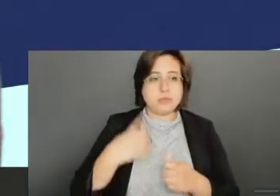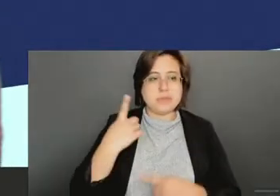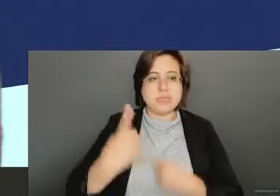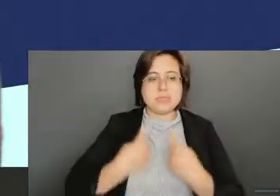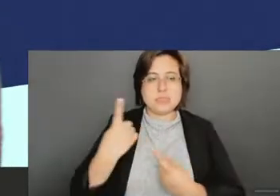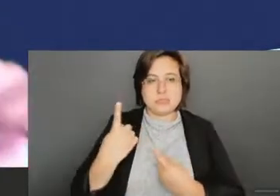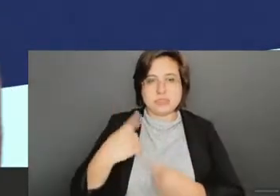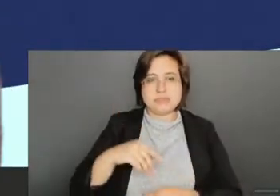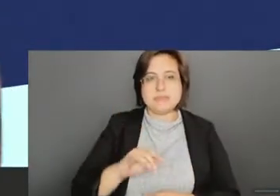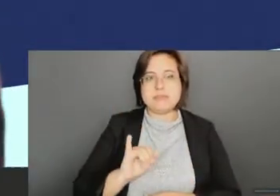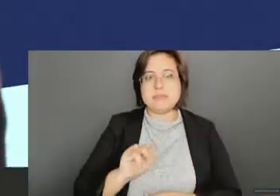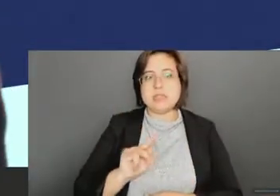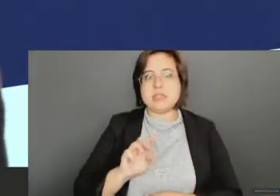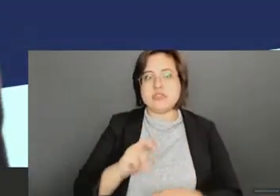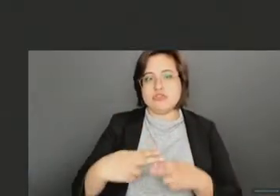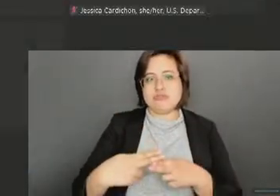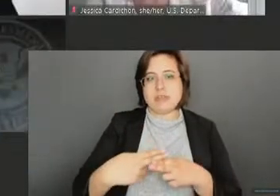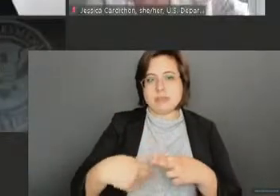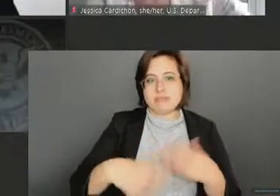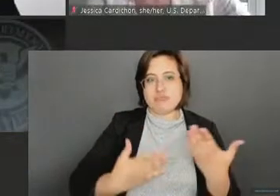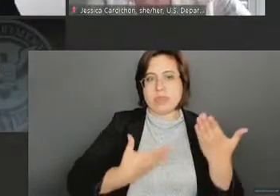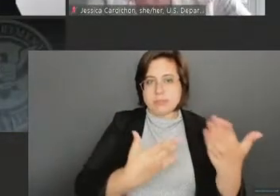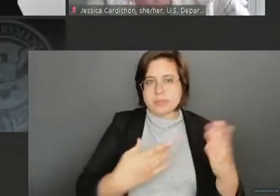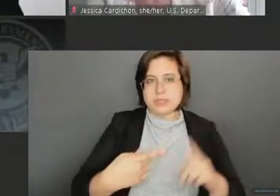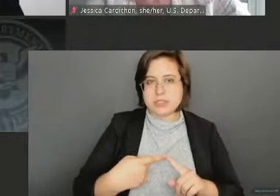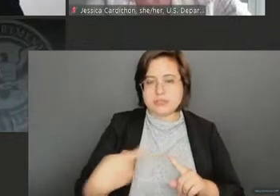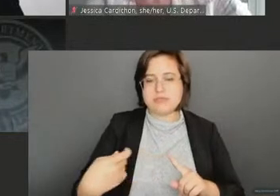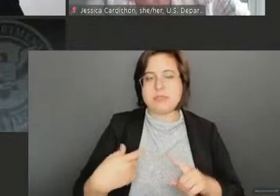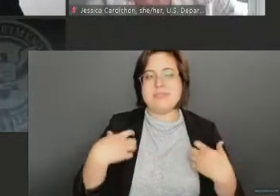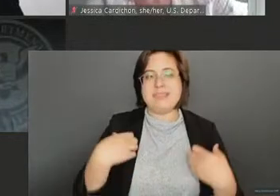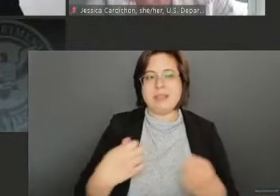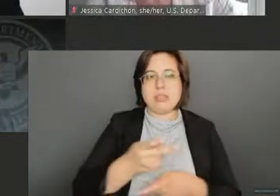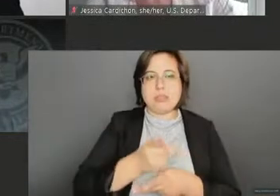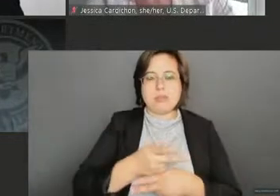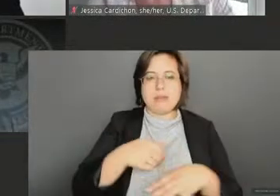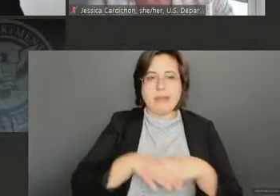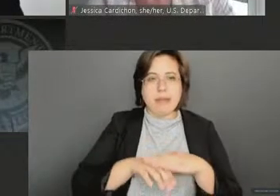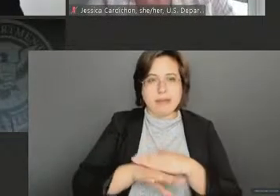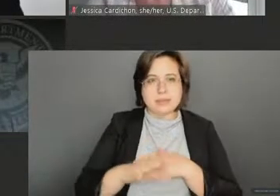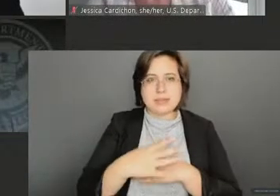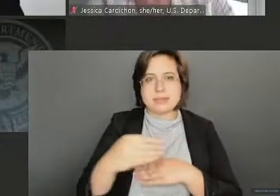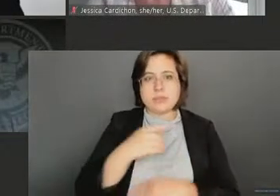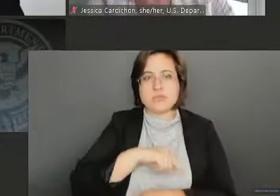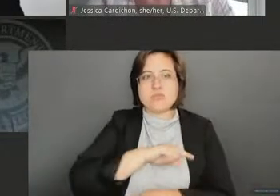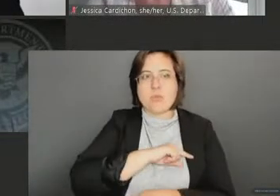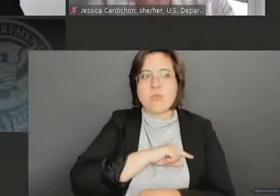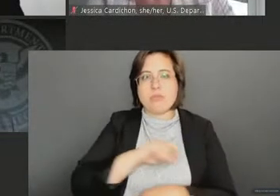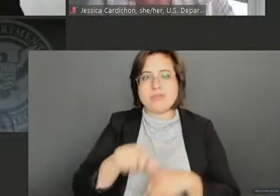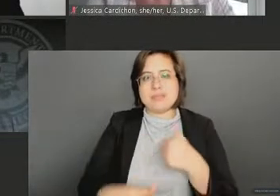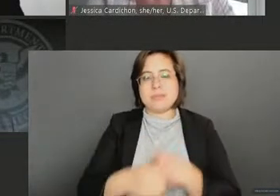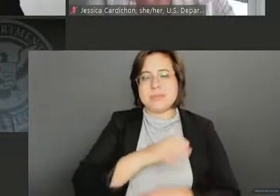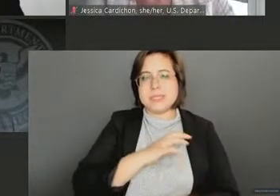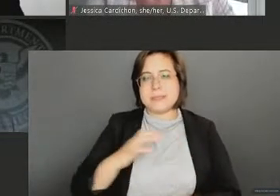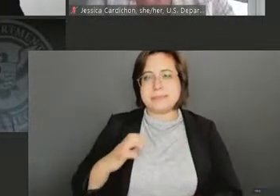the interim recommendations brought forward by the Healthcare Access and Quality